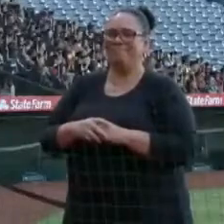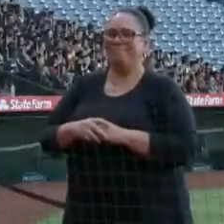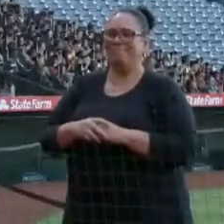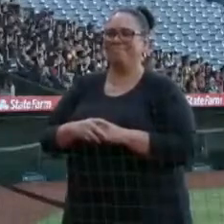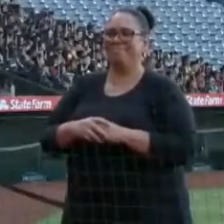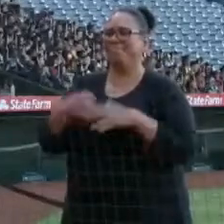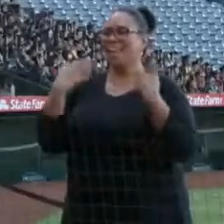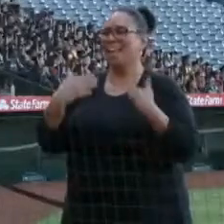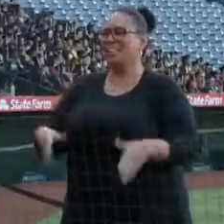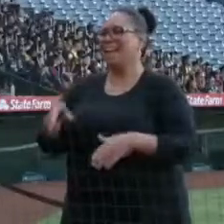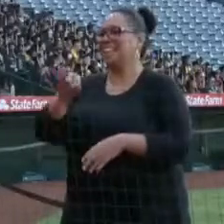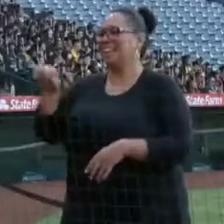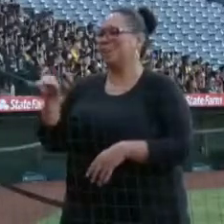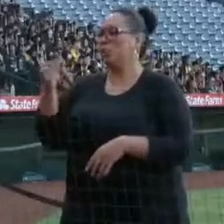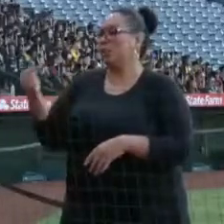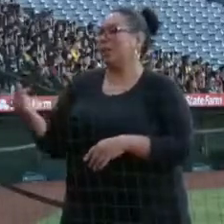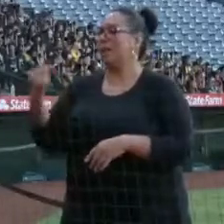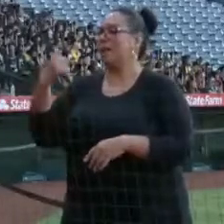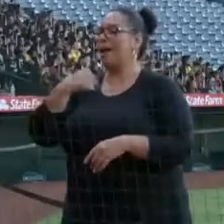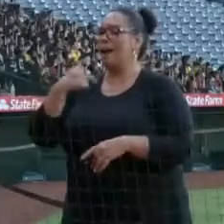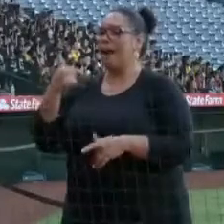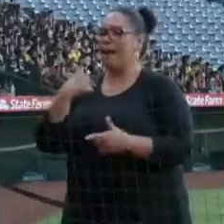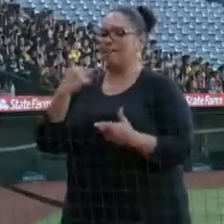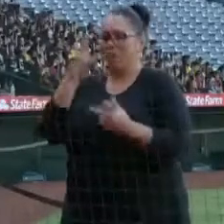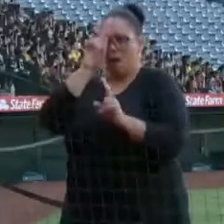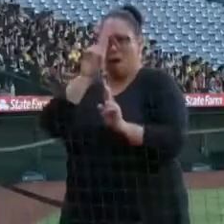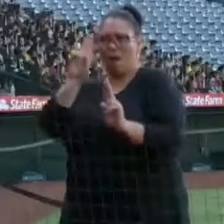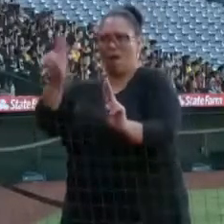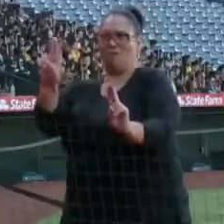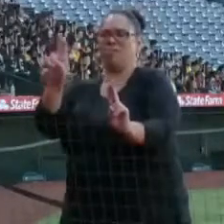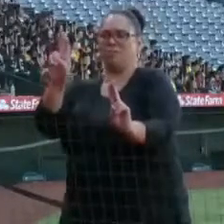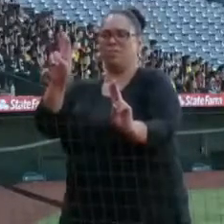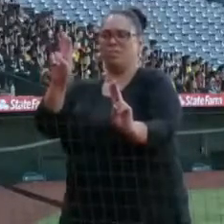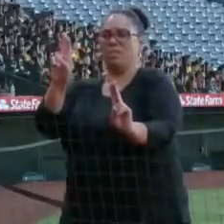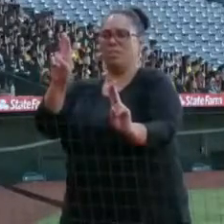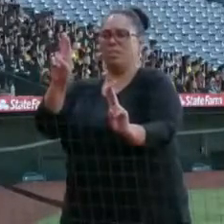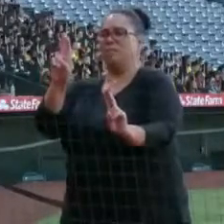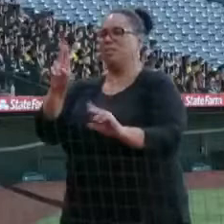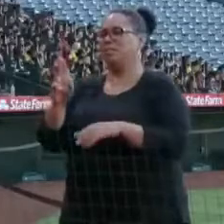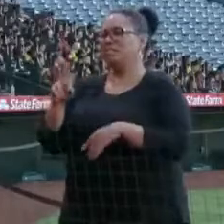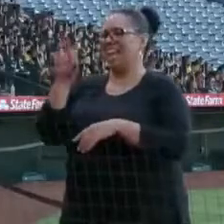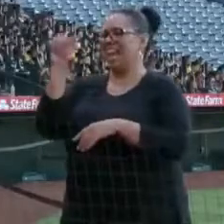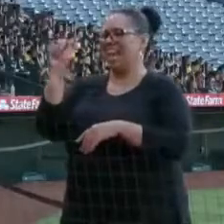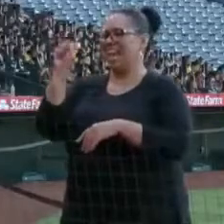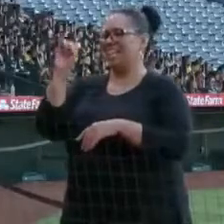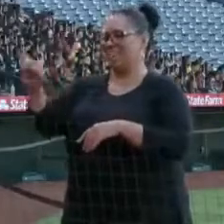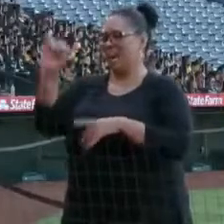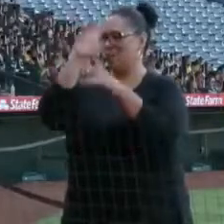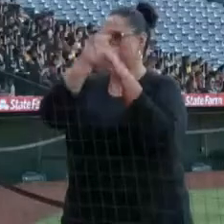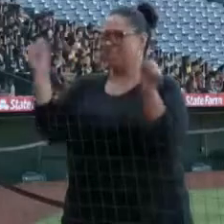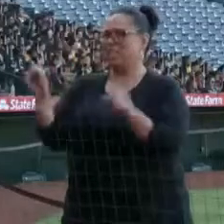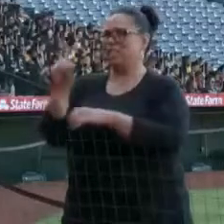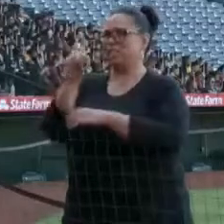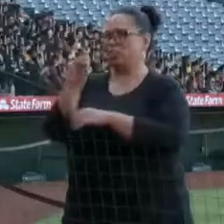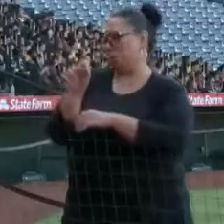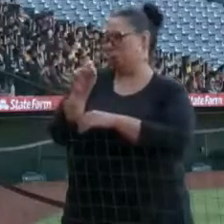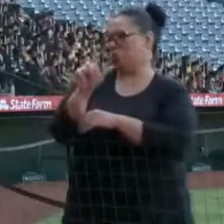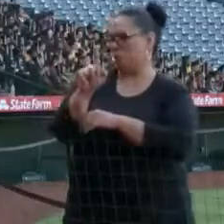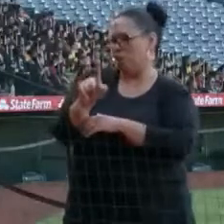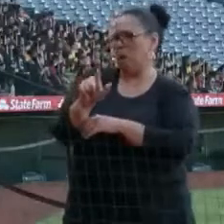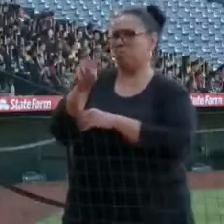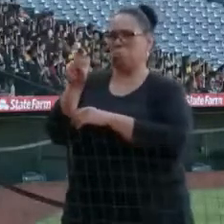My name is Jesus Gonzalez, and I have the great honors and privilege to be serving as the ASI president for the 2021-2022